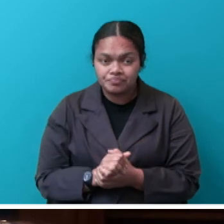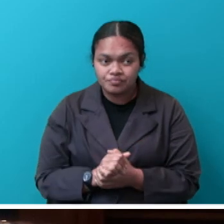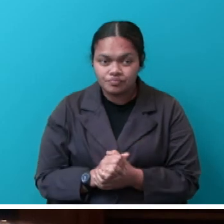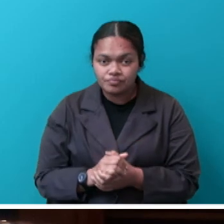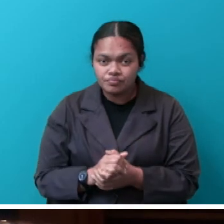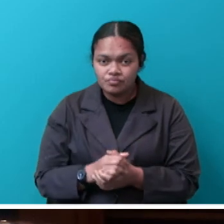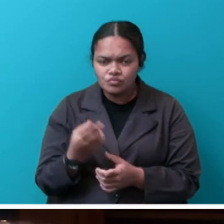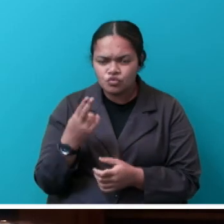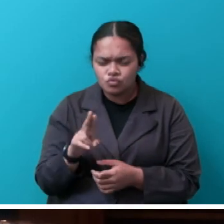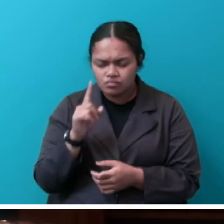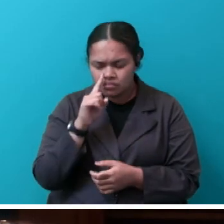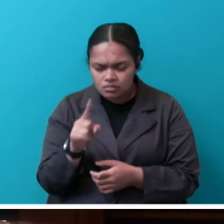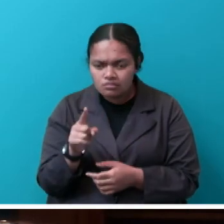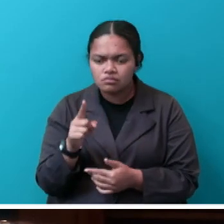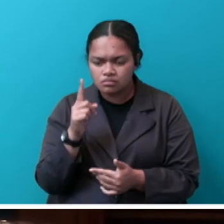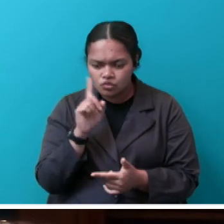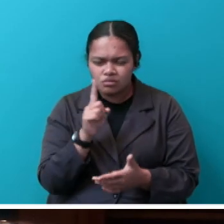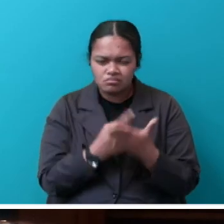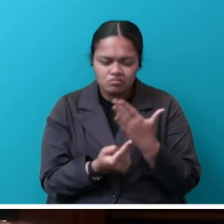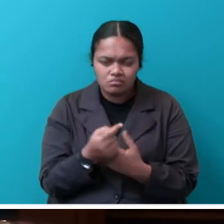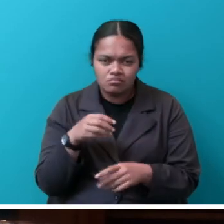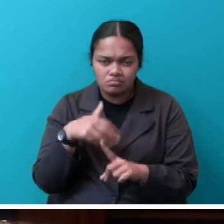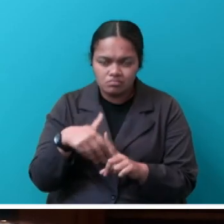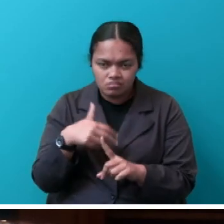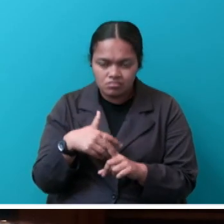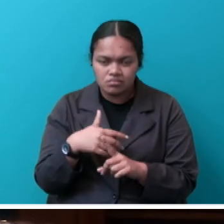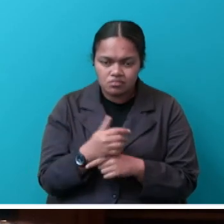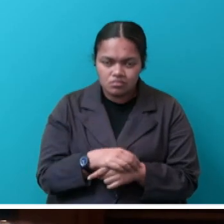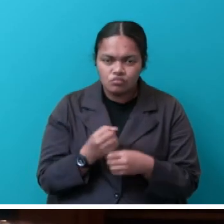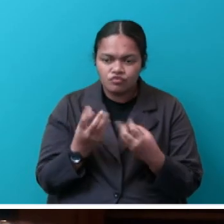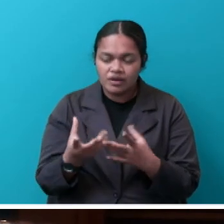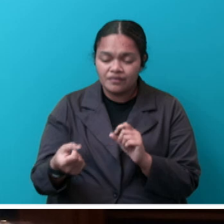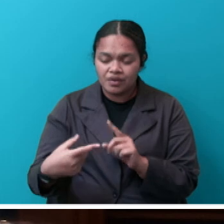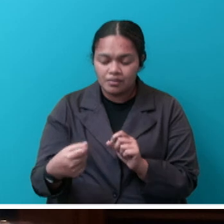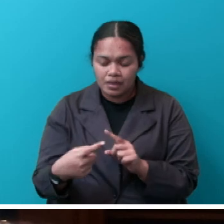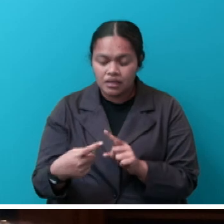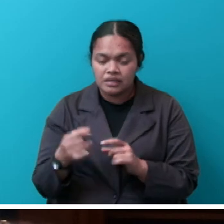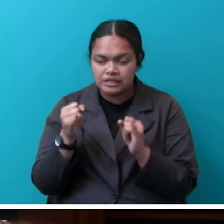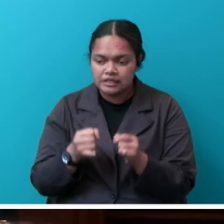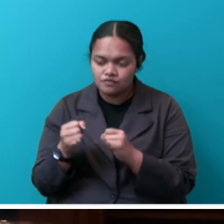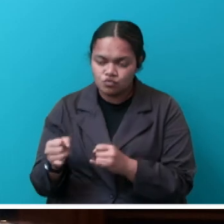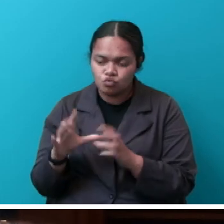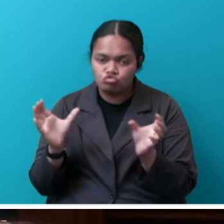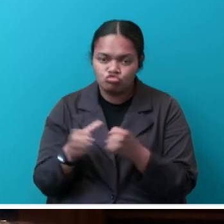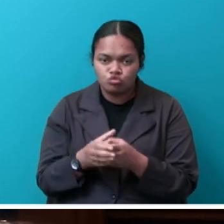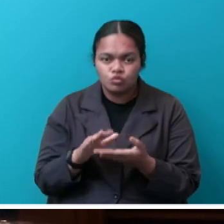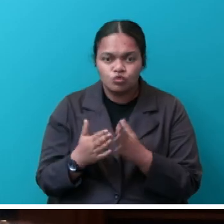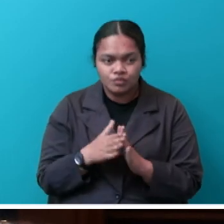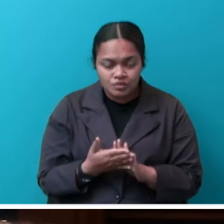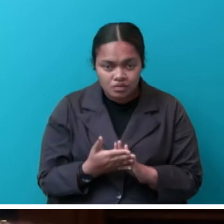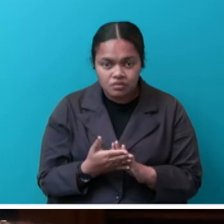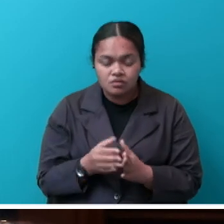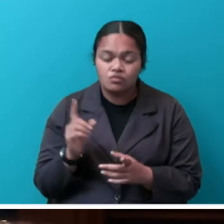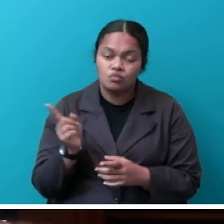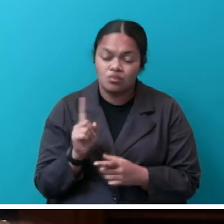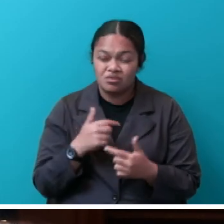in the print media, inviting feedback from individuals, groups, and communities. The notice was also